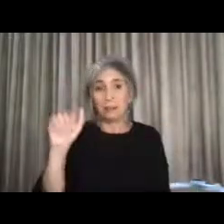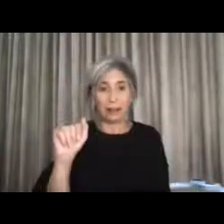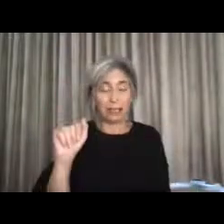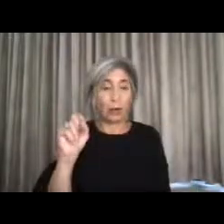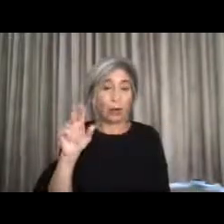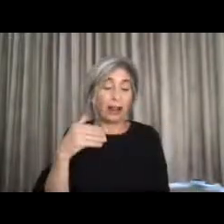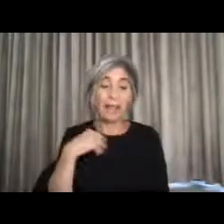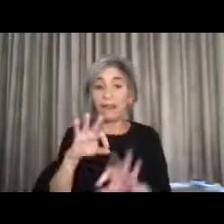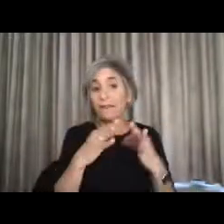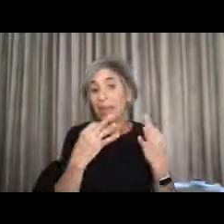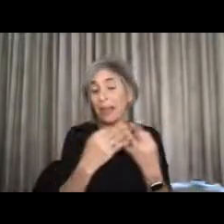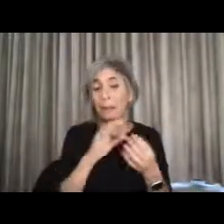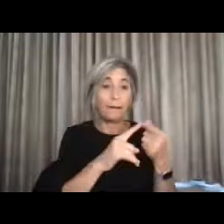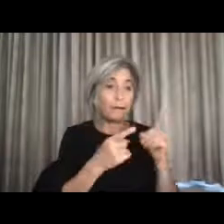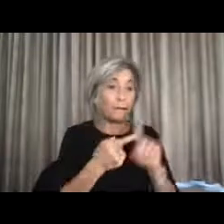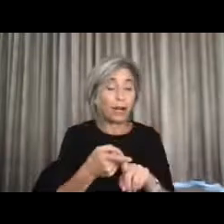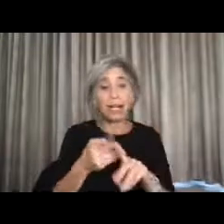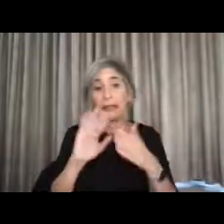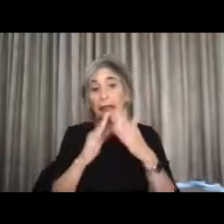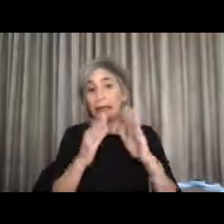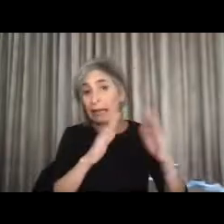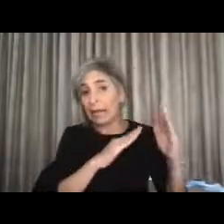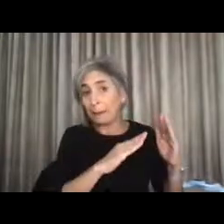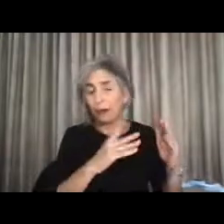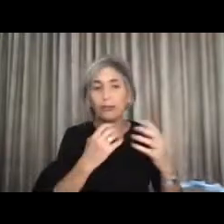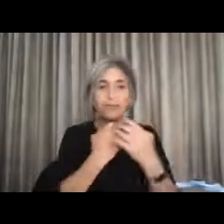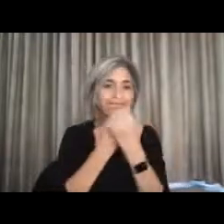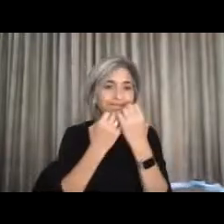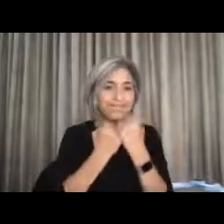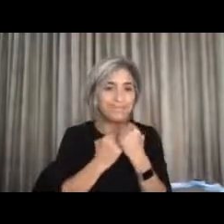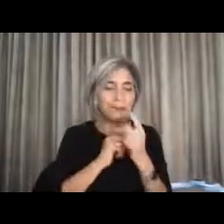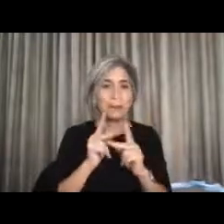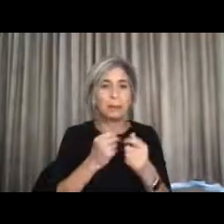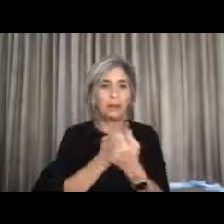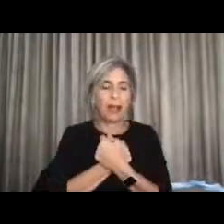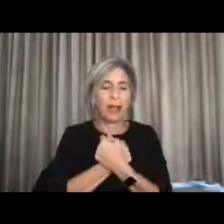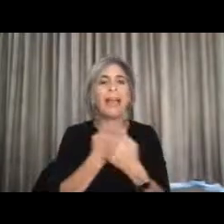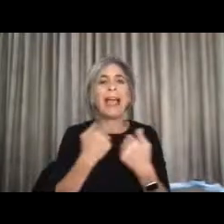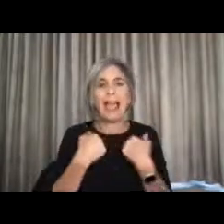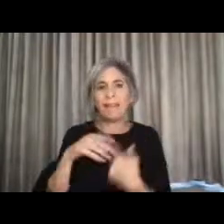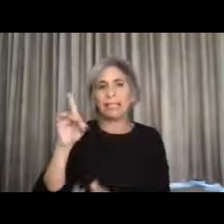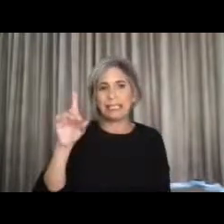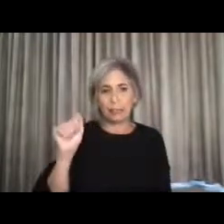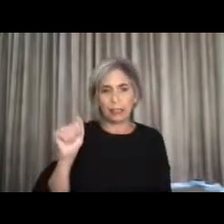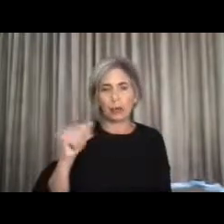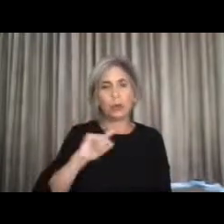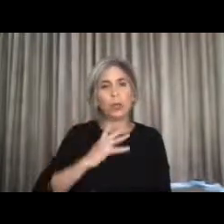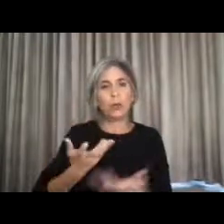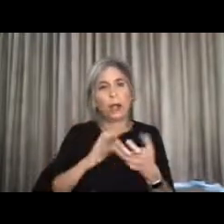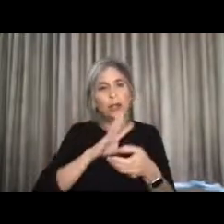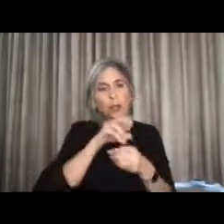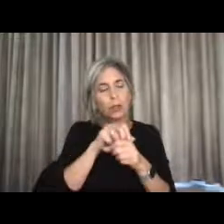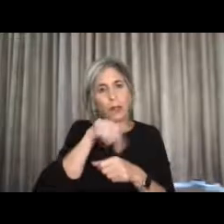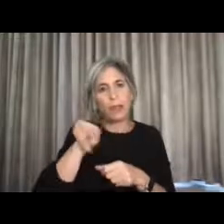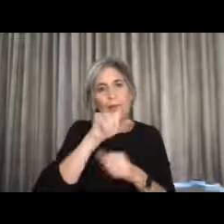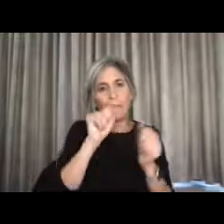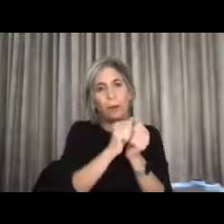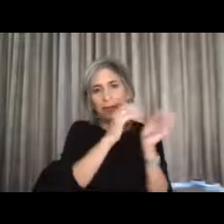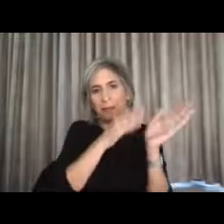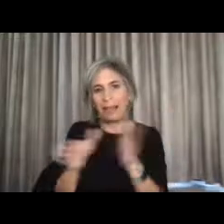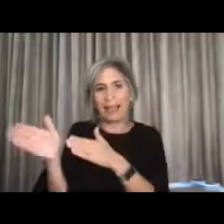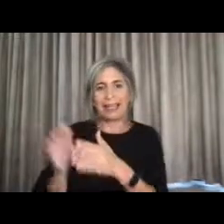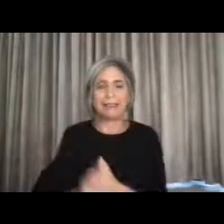a family, friend, neighbor, or loved one with a disability. So we want to make sure that we include them in our planning. Next